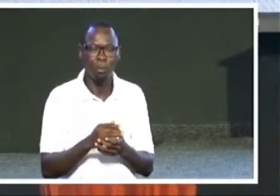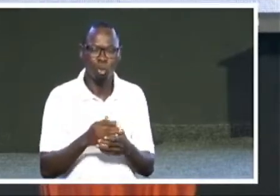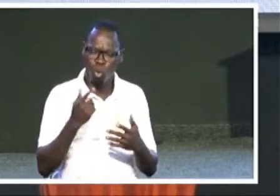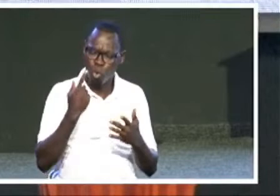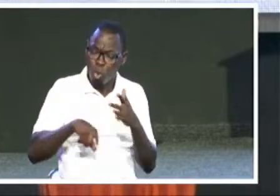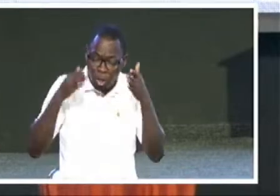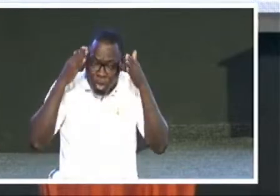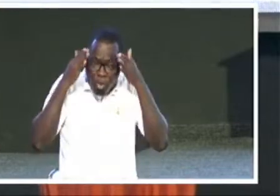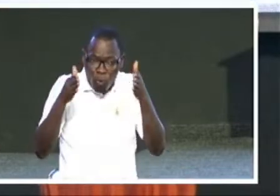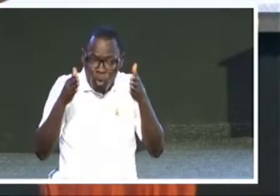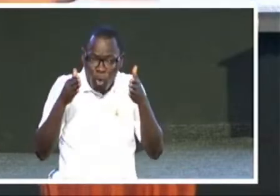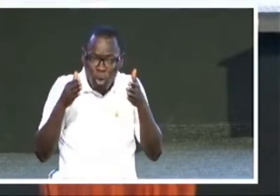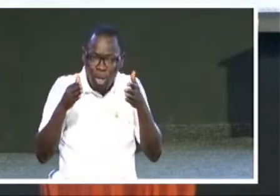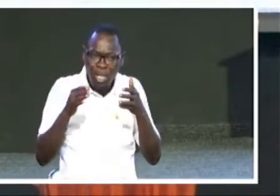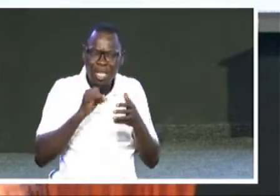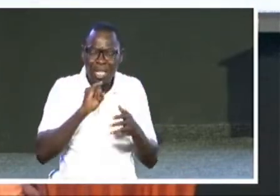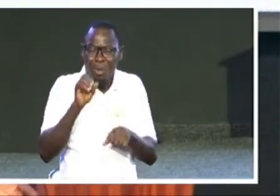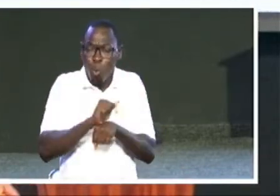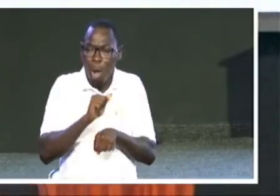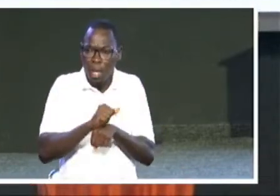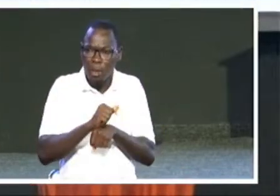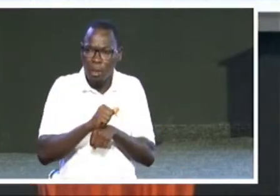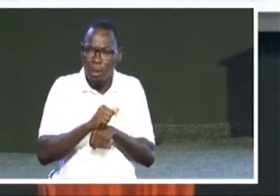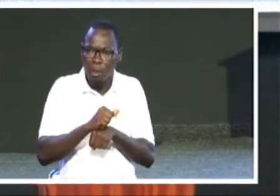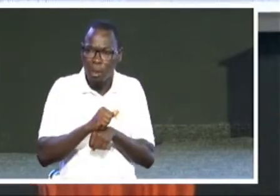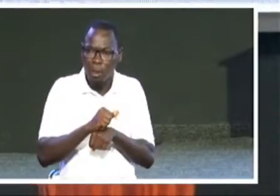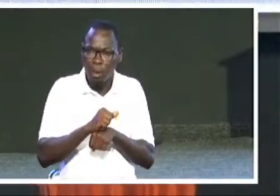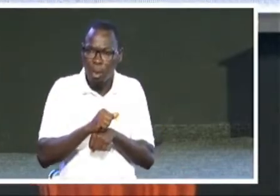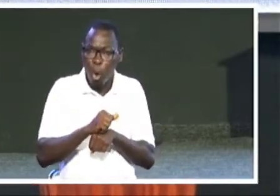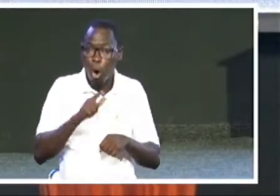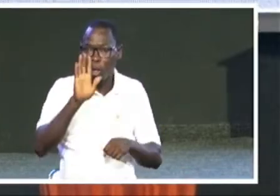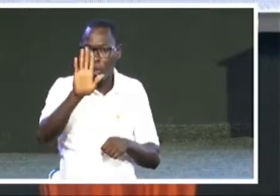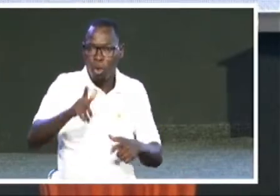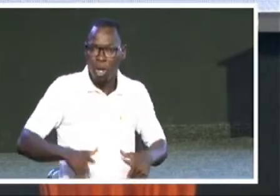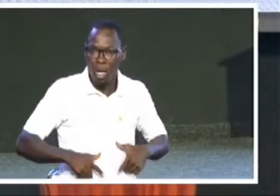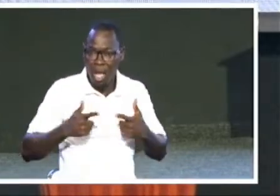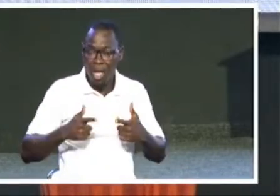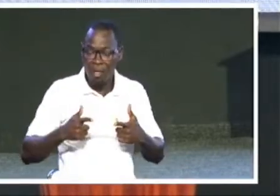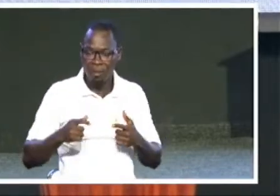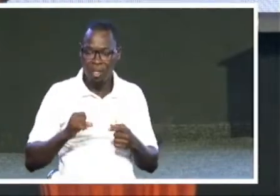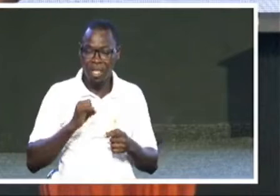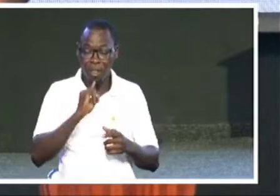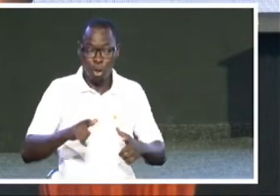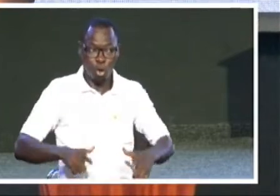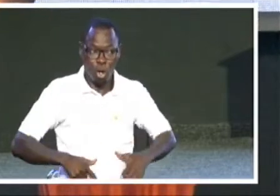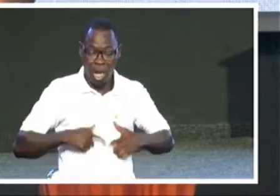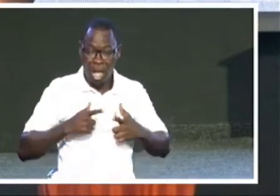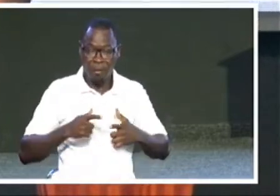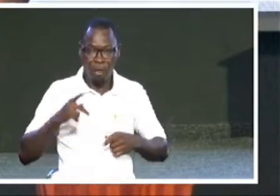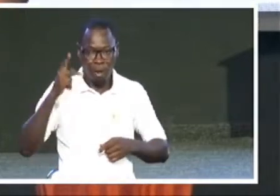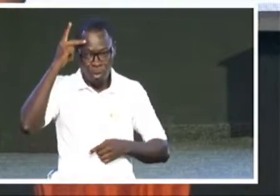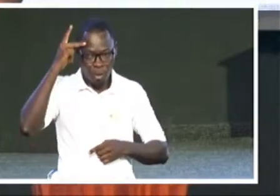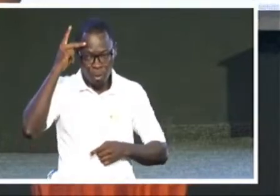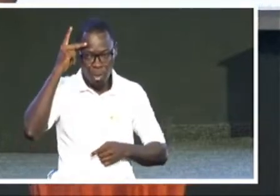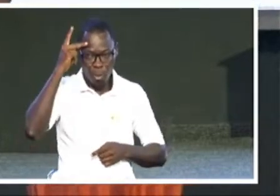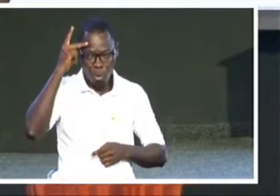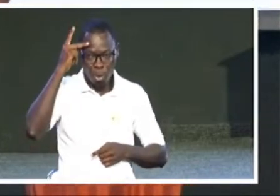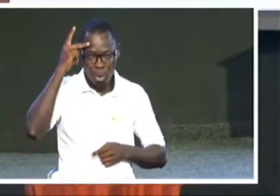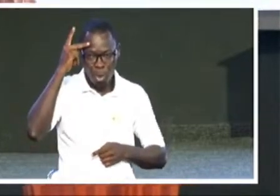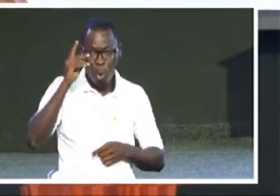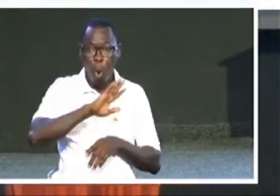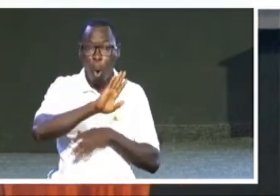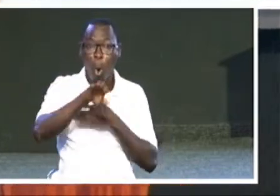focus? Is it just a job or is it your life? If it's your life, then give it purpose. All these